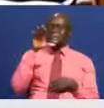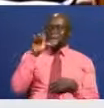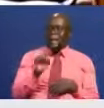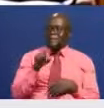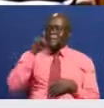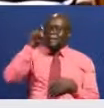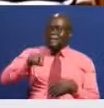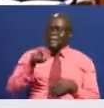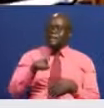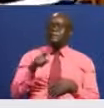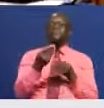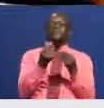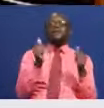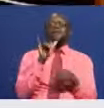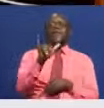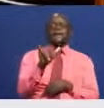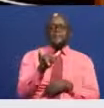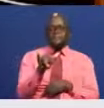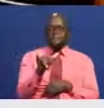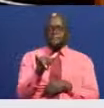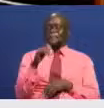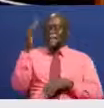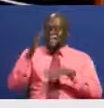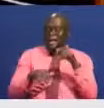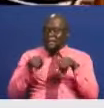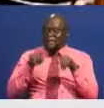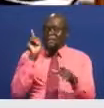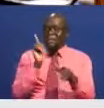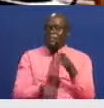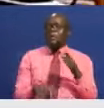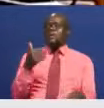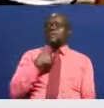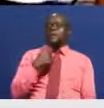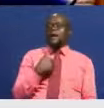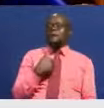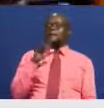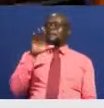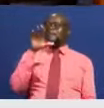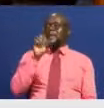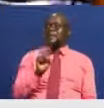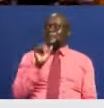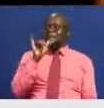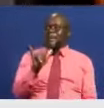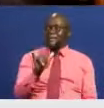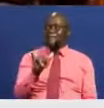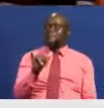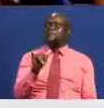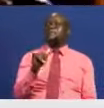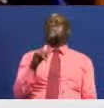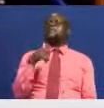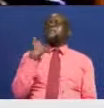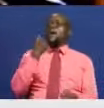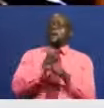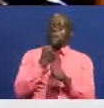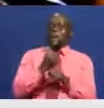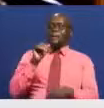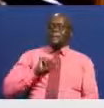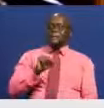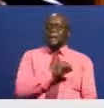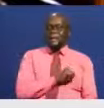Secretary needs to attend to. And instead, what we have are Cabinet Secretaries Honorable that are working.